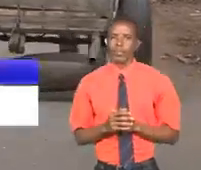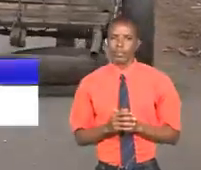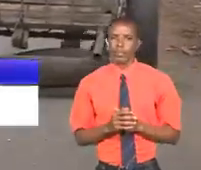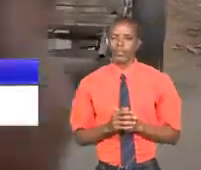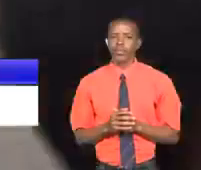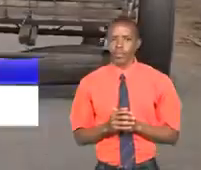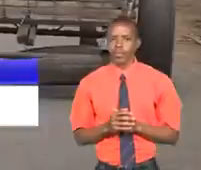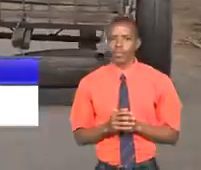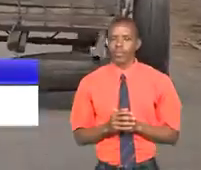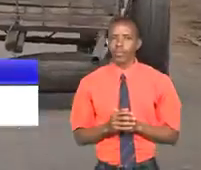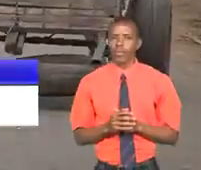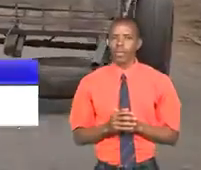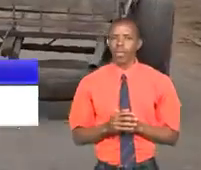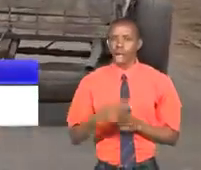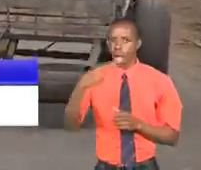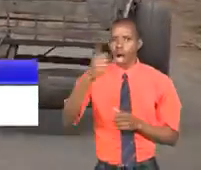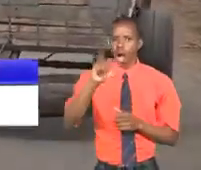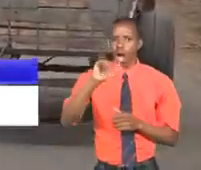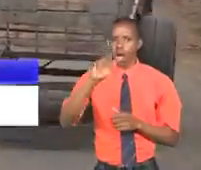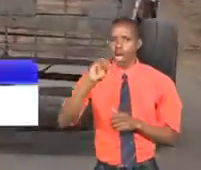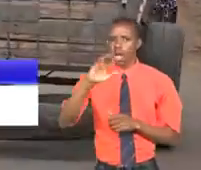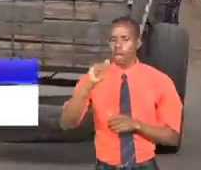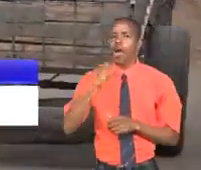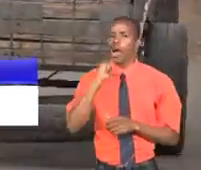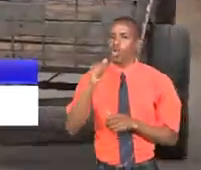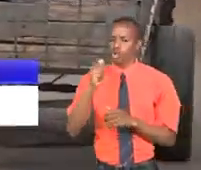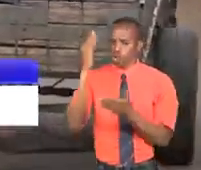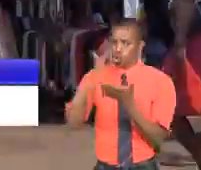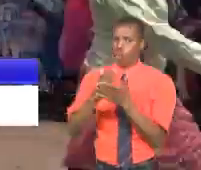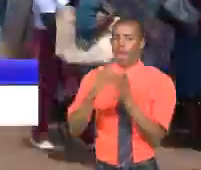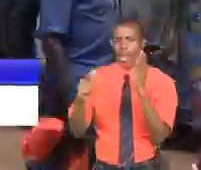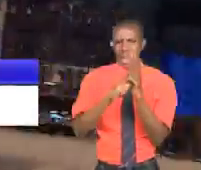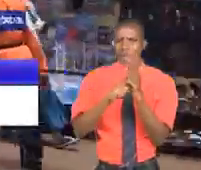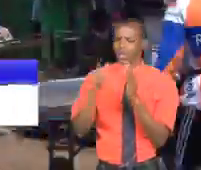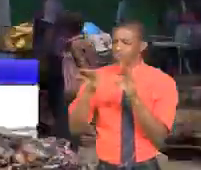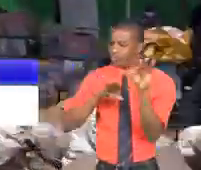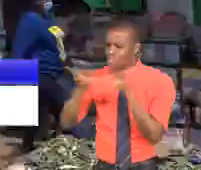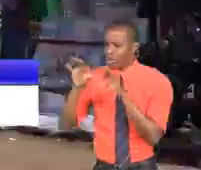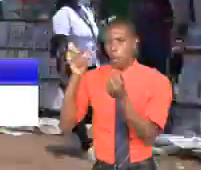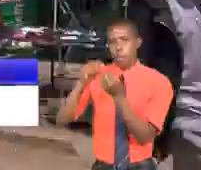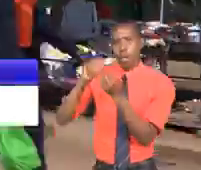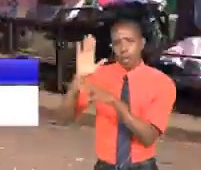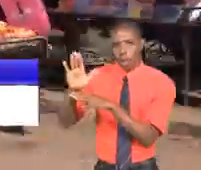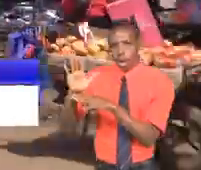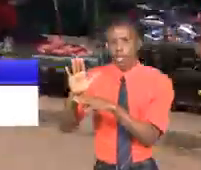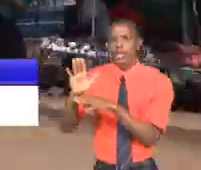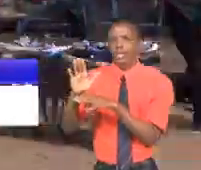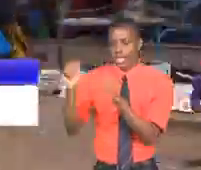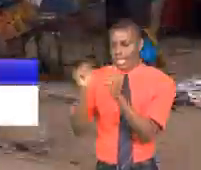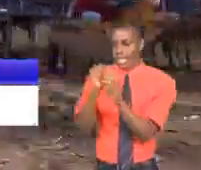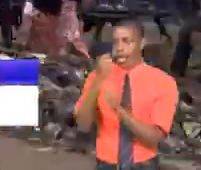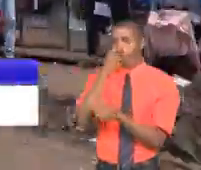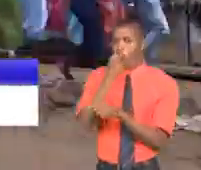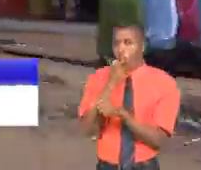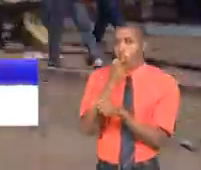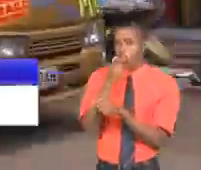Halima, not a real name, vividly recalls the horrific moments of pain and disgust. At just 10 years, she has